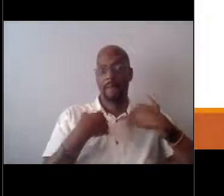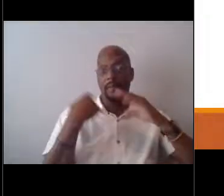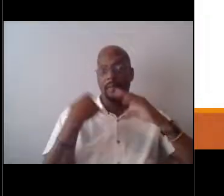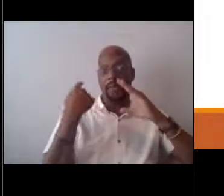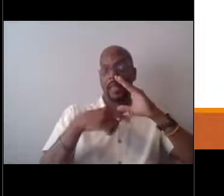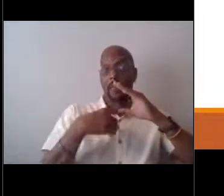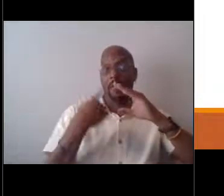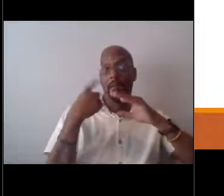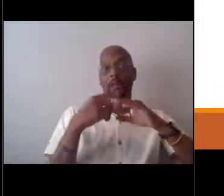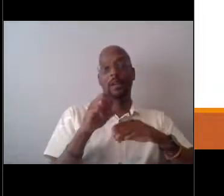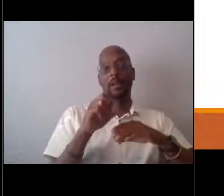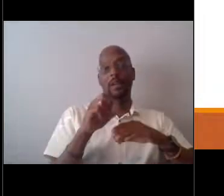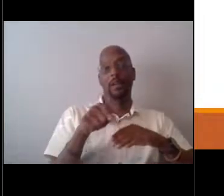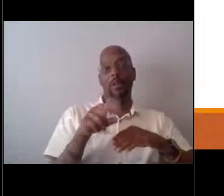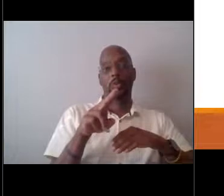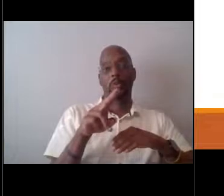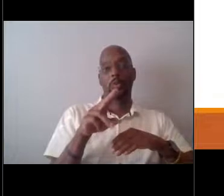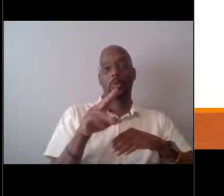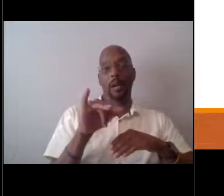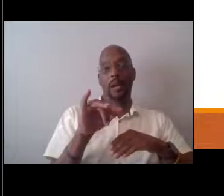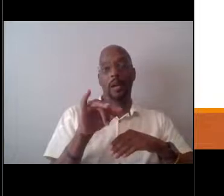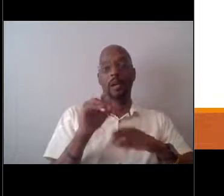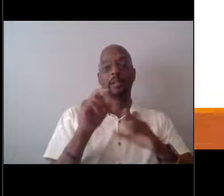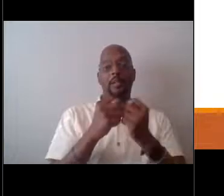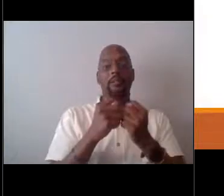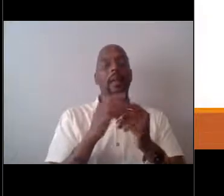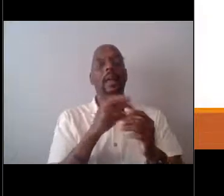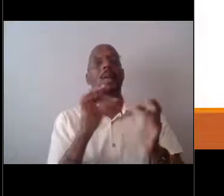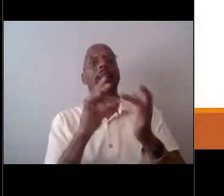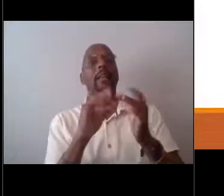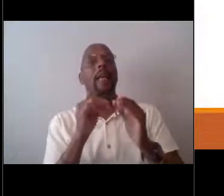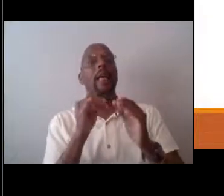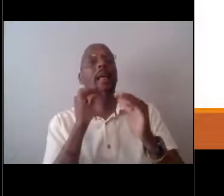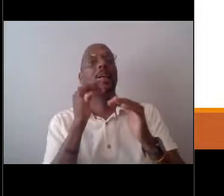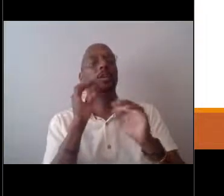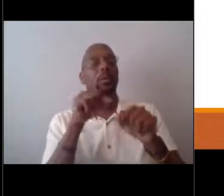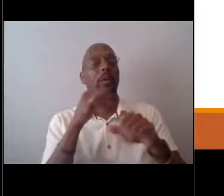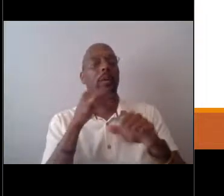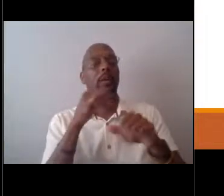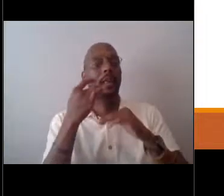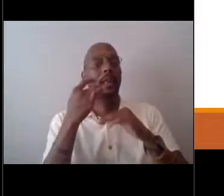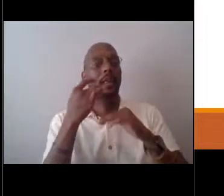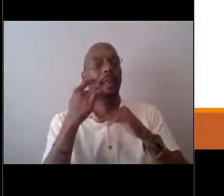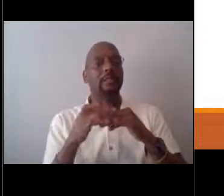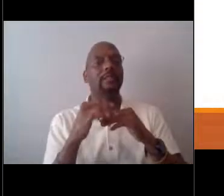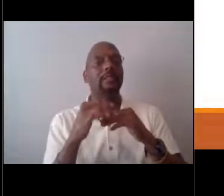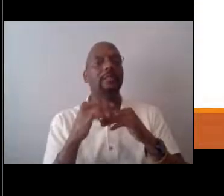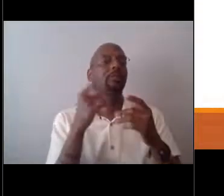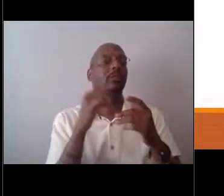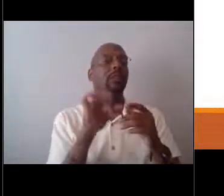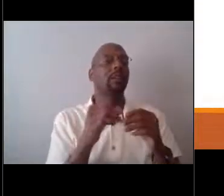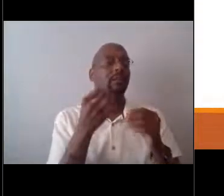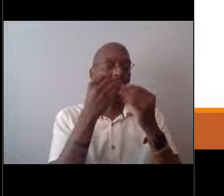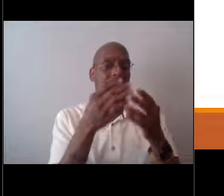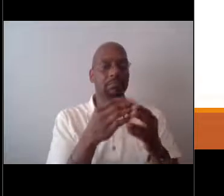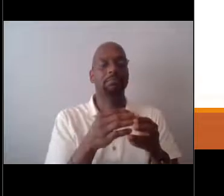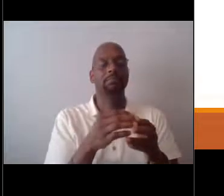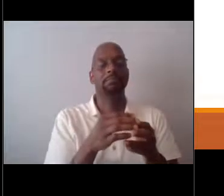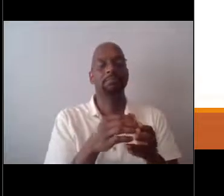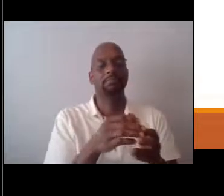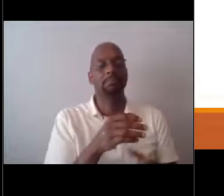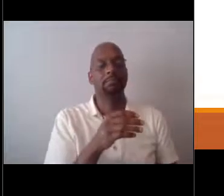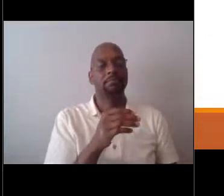team, as well as the website where you can access the recording of the informational session, the technical documentation, and all